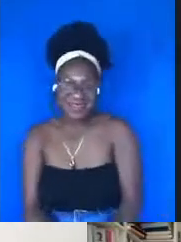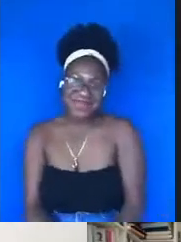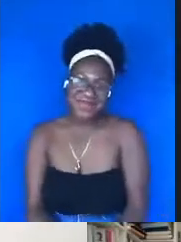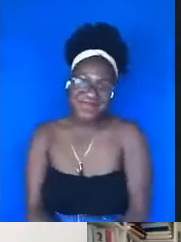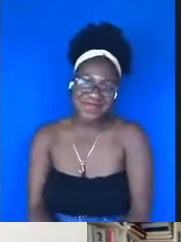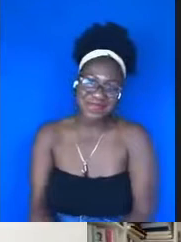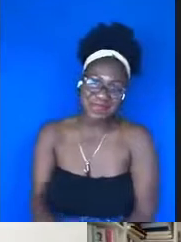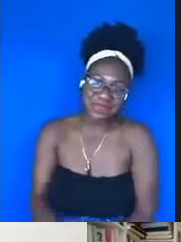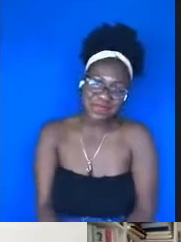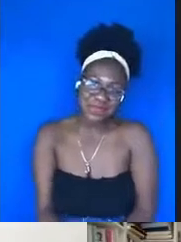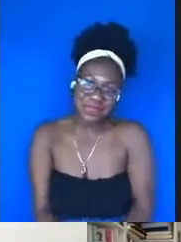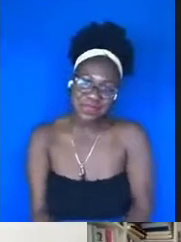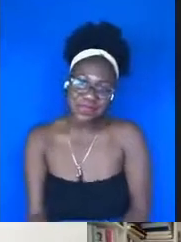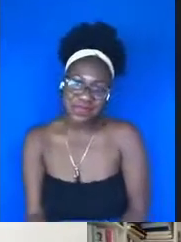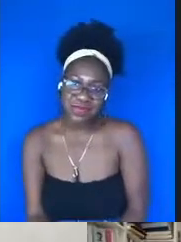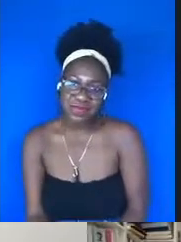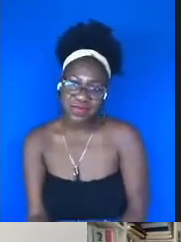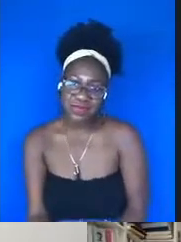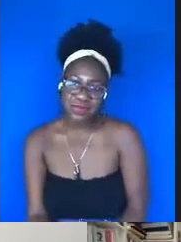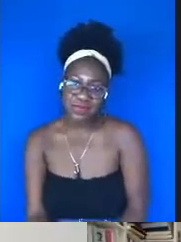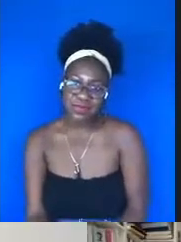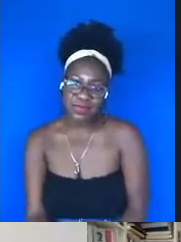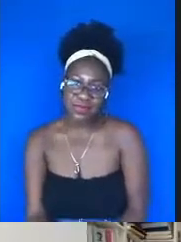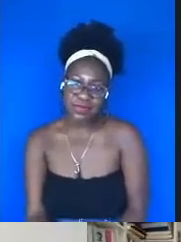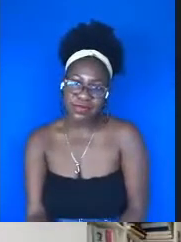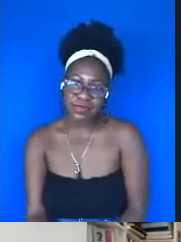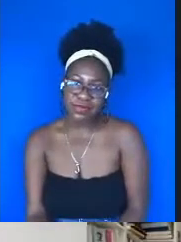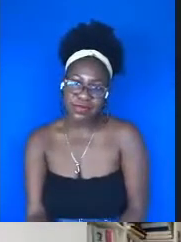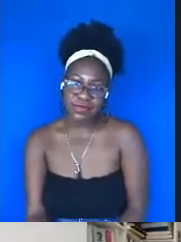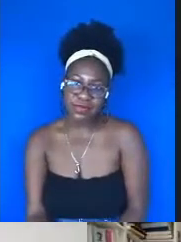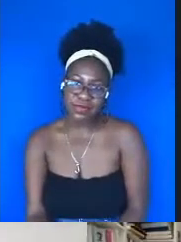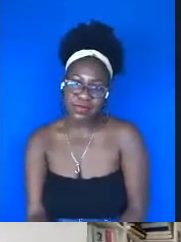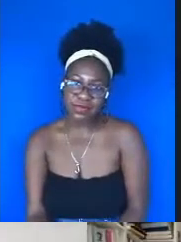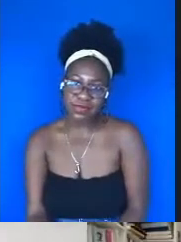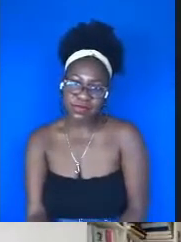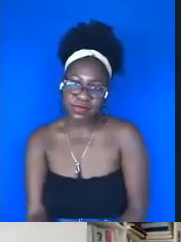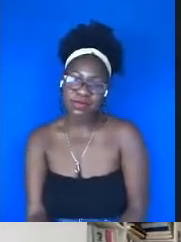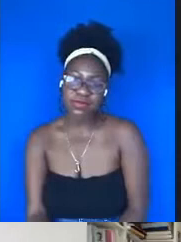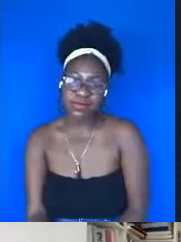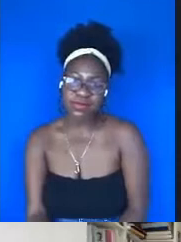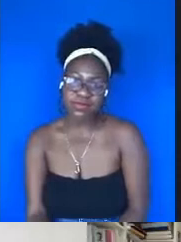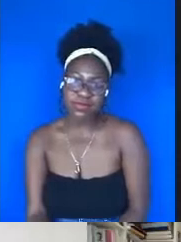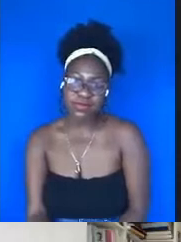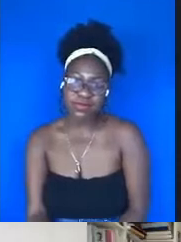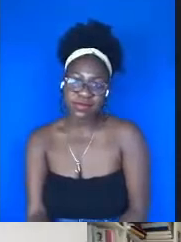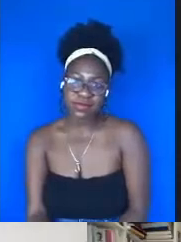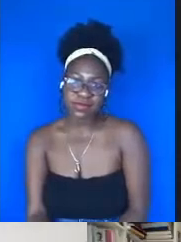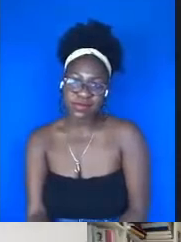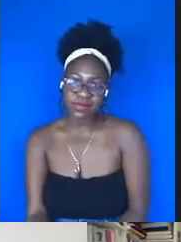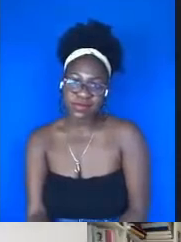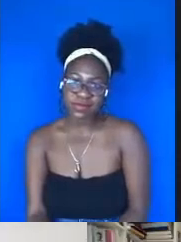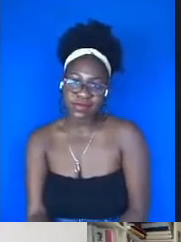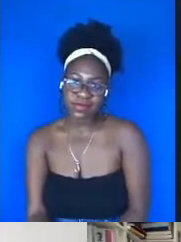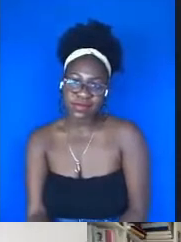So yeah, I mean, for me, because like we're on Zoom, sometimes like when you're seated, you're stunted and you're like, oh my God, I can't access